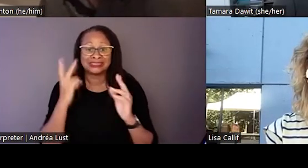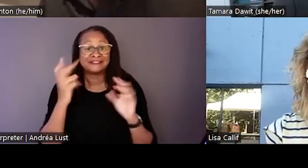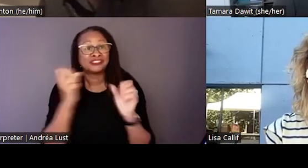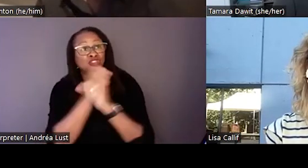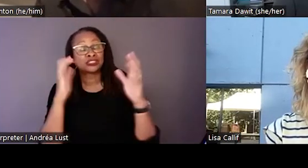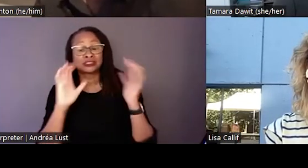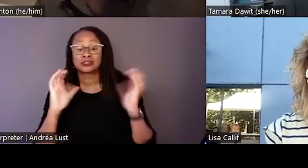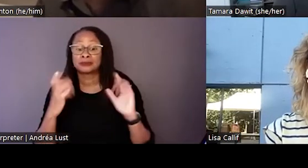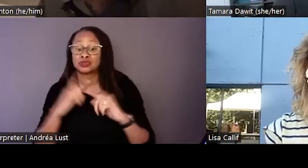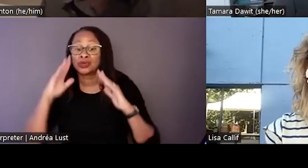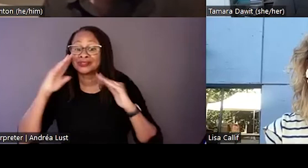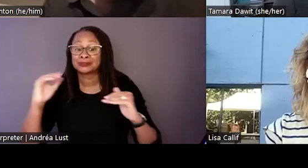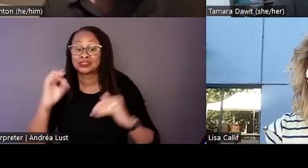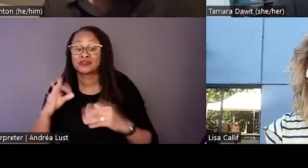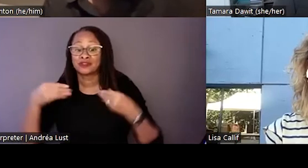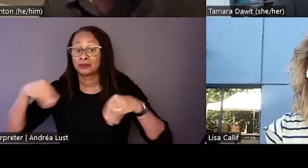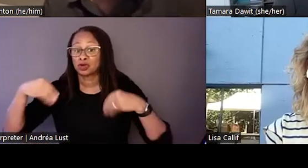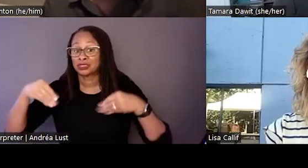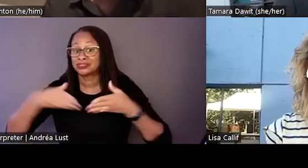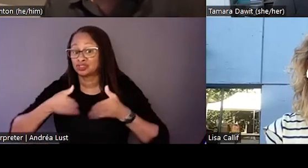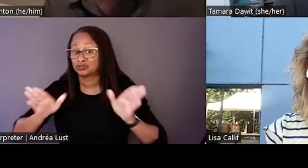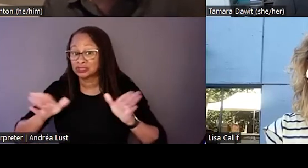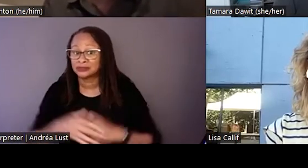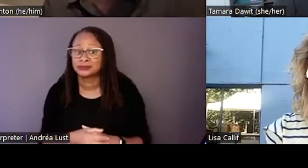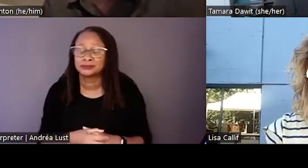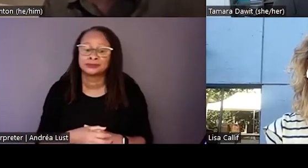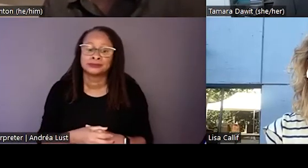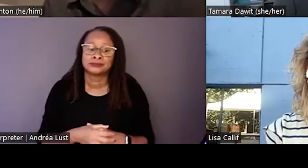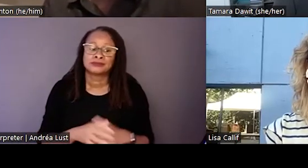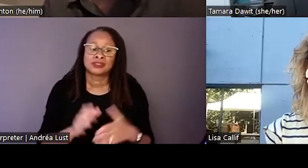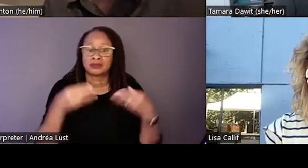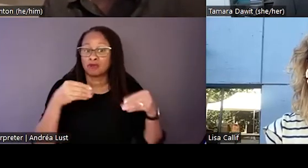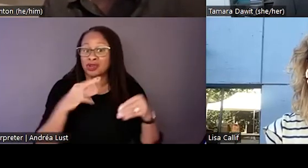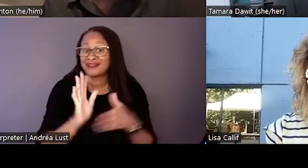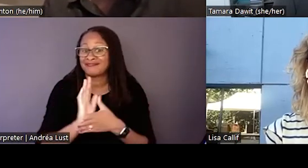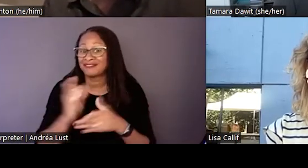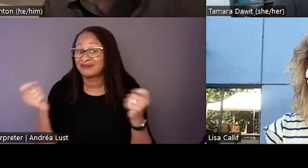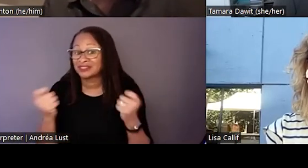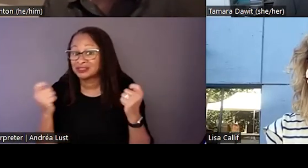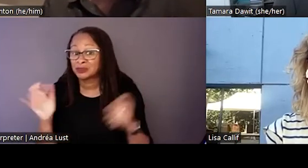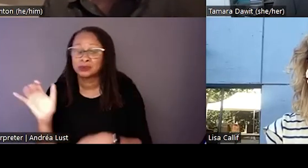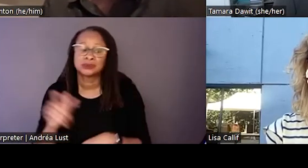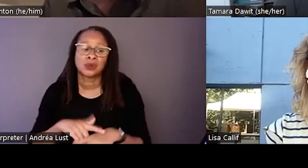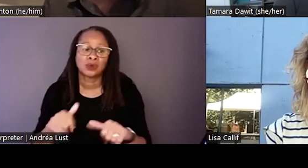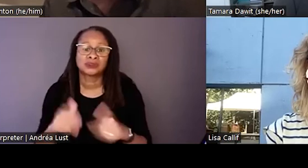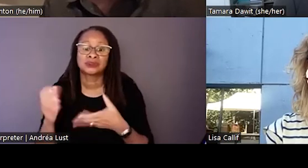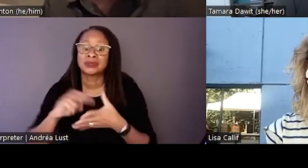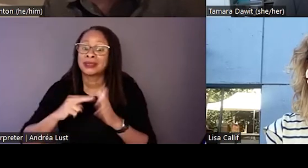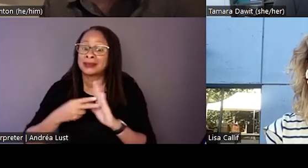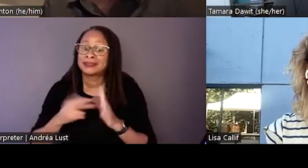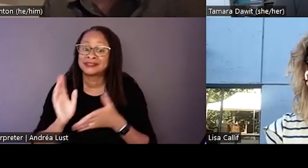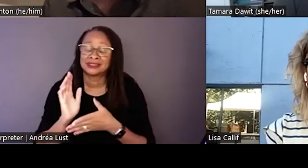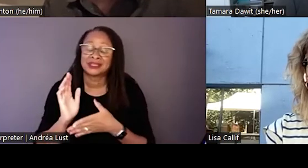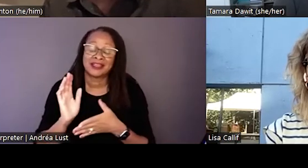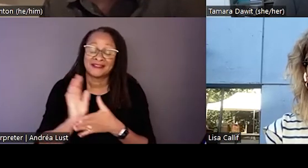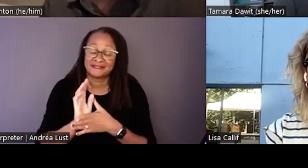the expectations of the market in general, market and film festivals. It also brings the filmmakers into the point that they